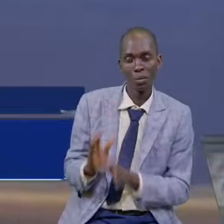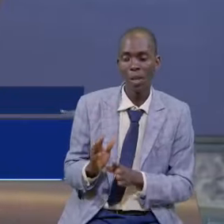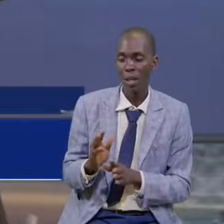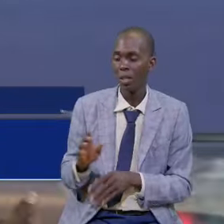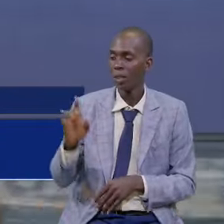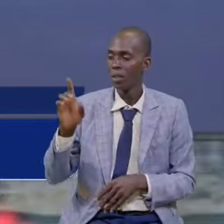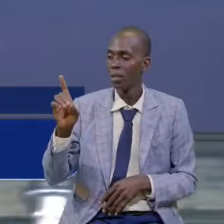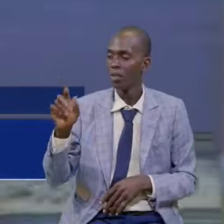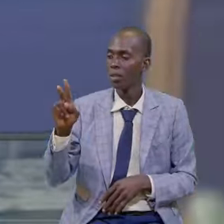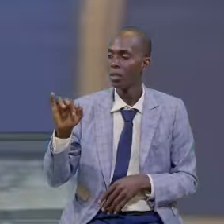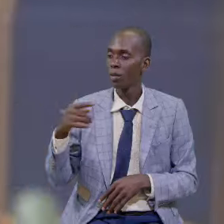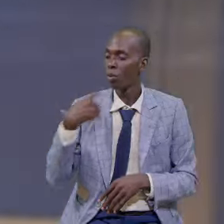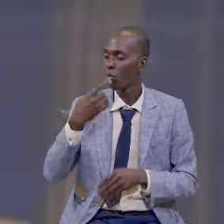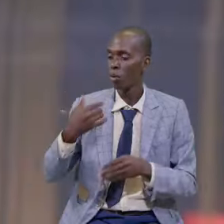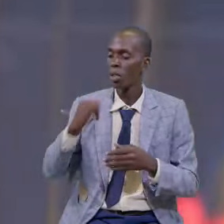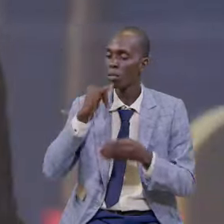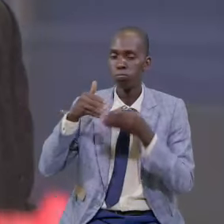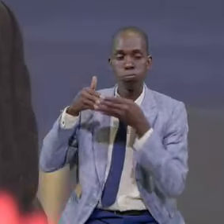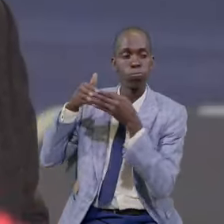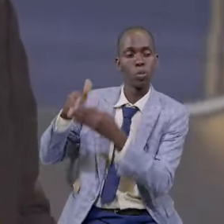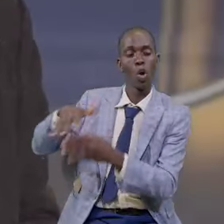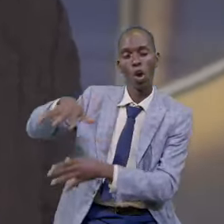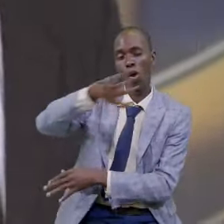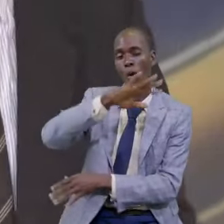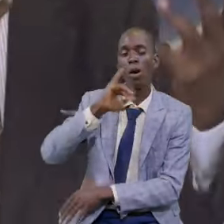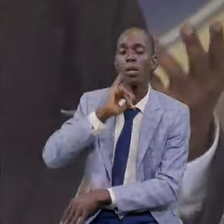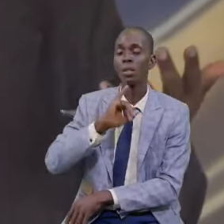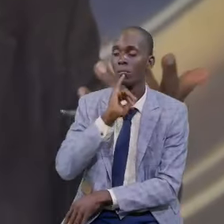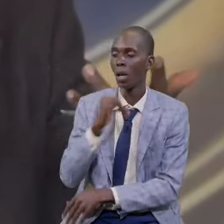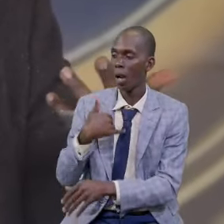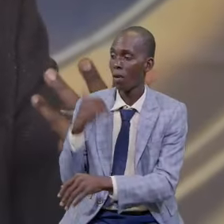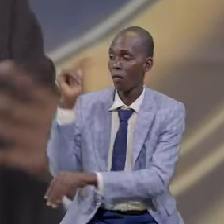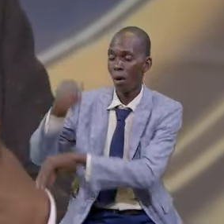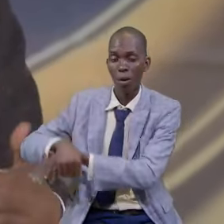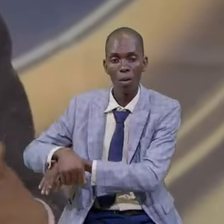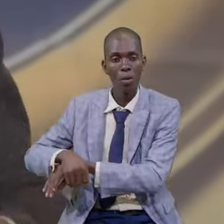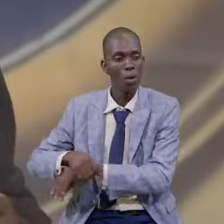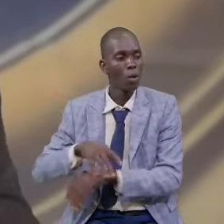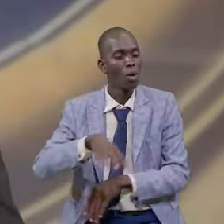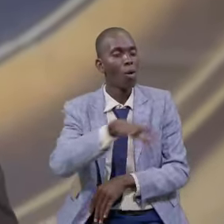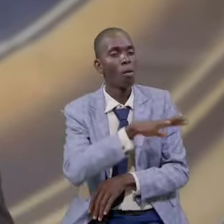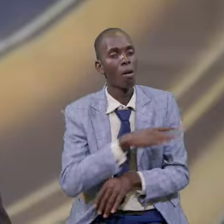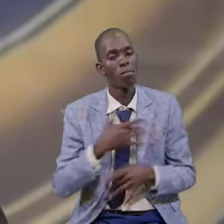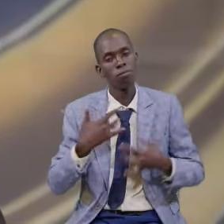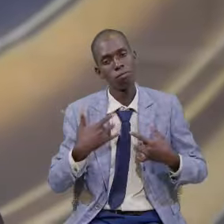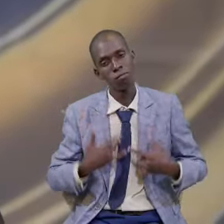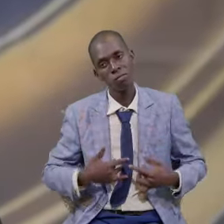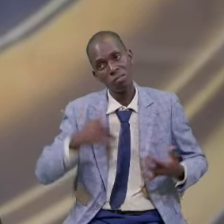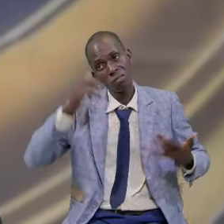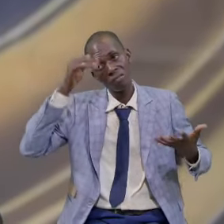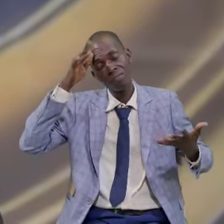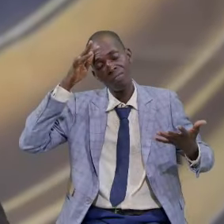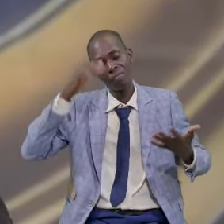had overcome, they now rose up. They had the conquering